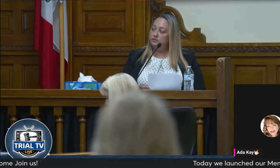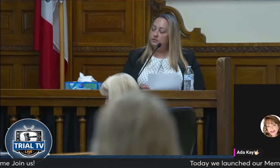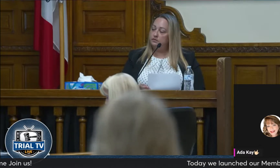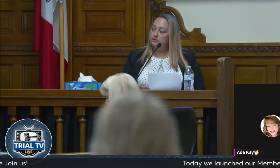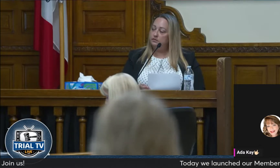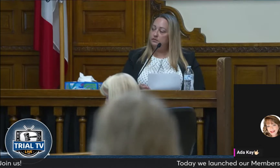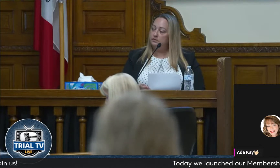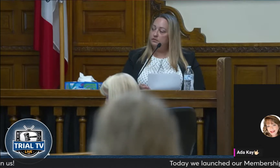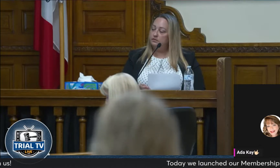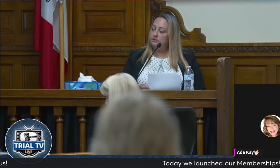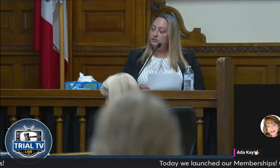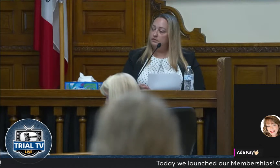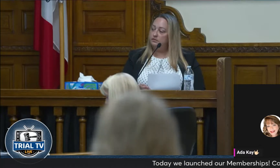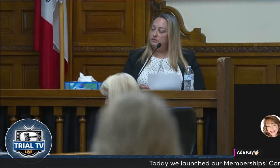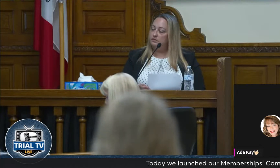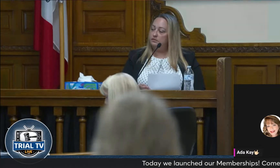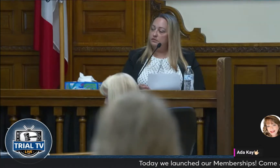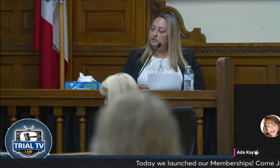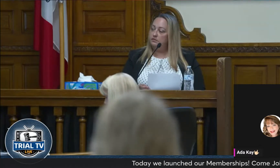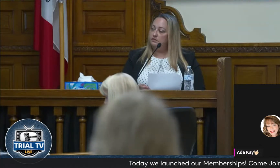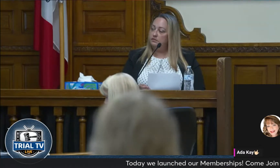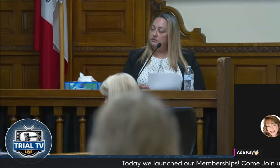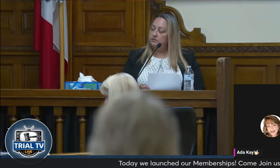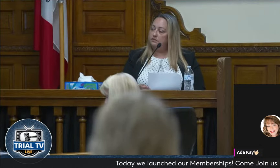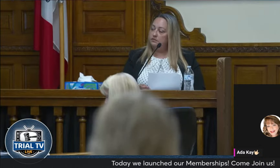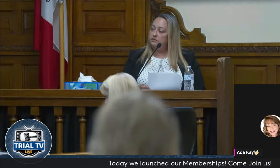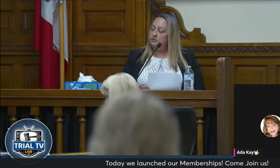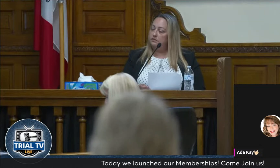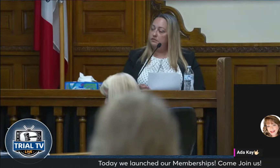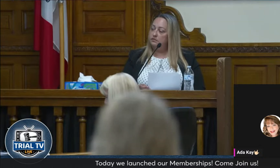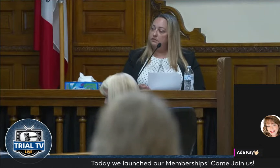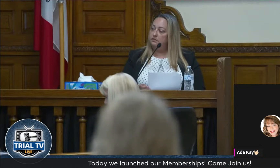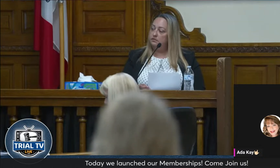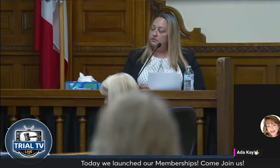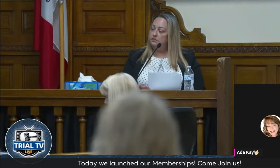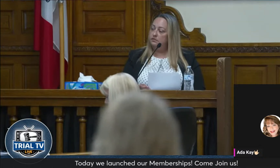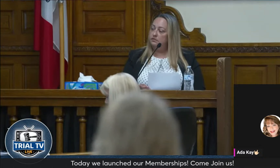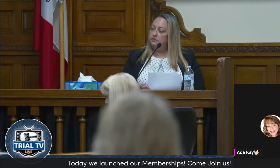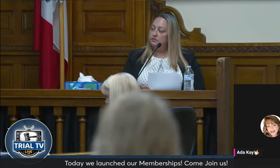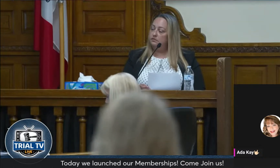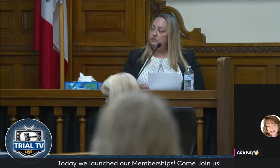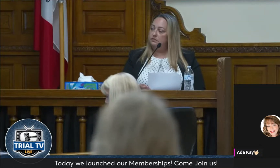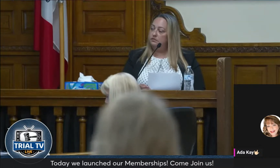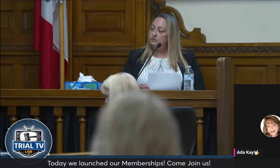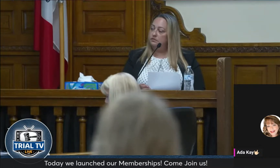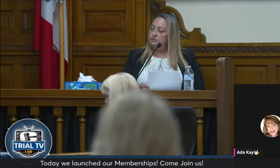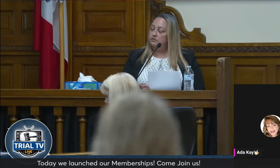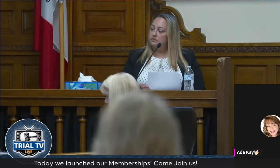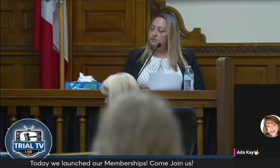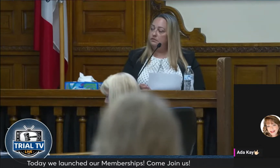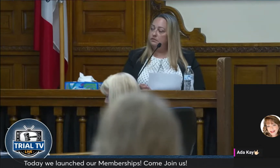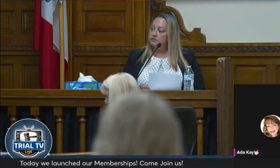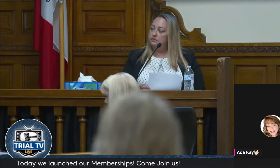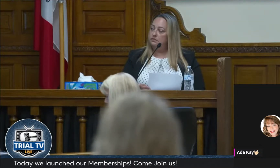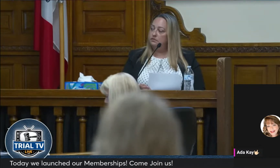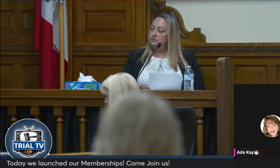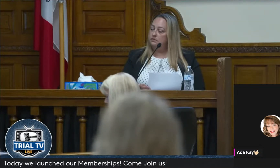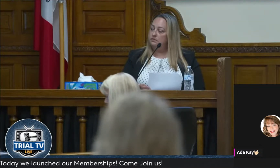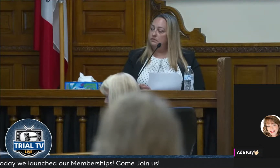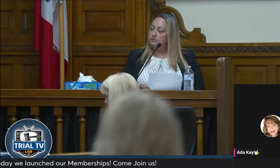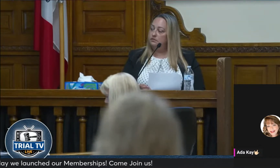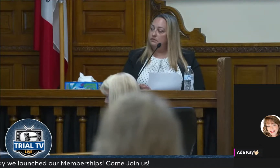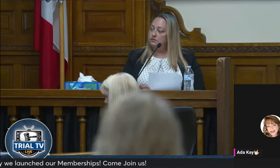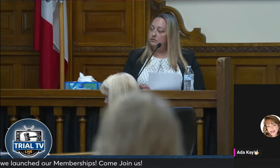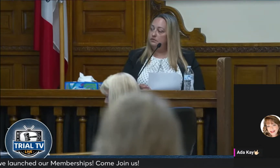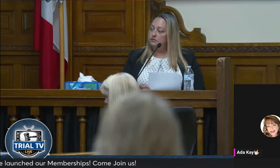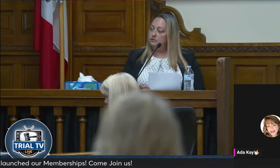I know you testified on direct examination a little bit about this, but the fact that you were able to detect DNA on the